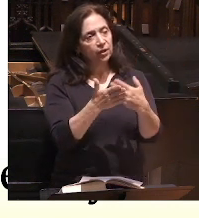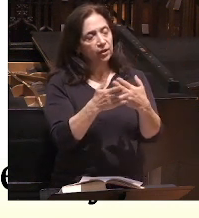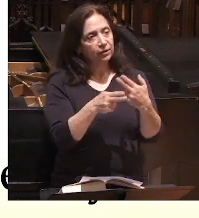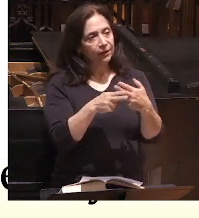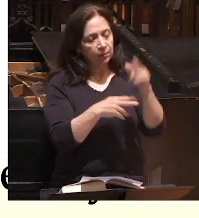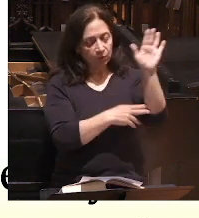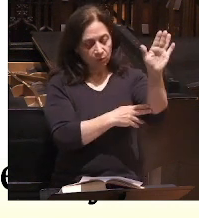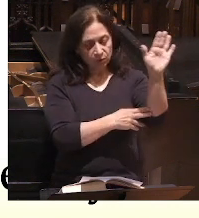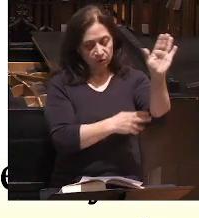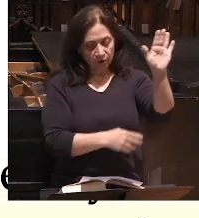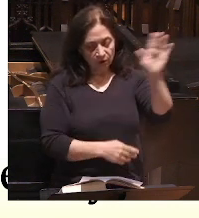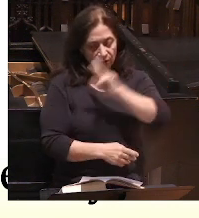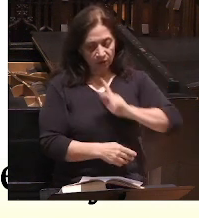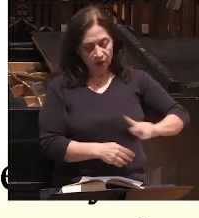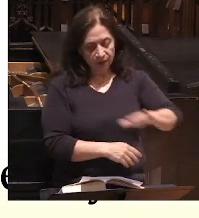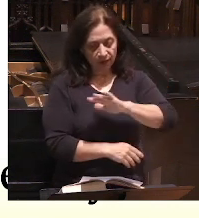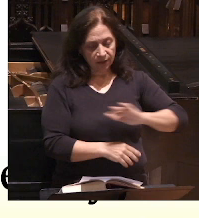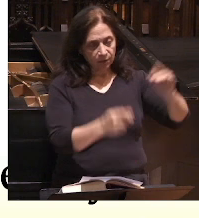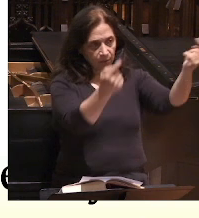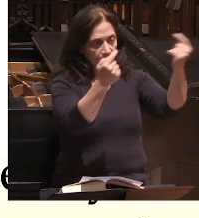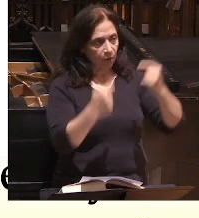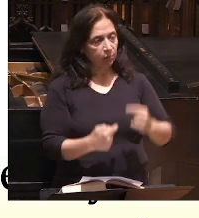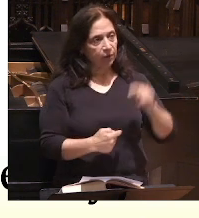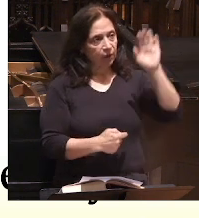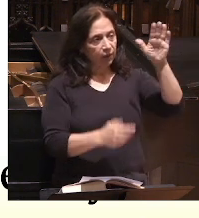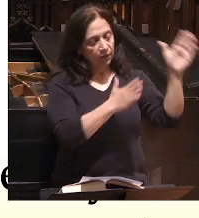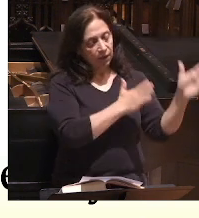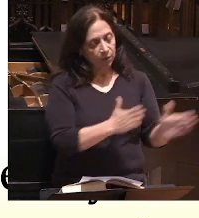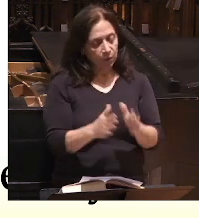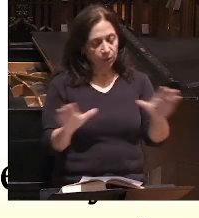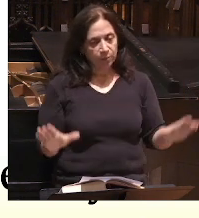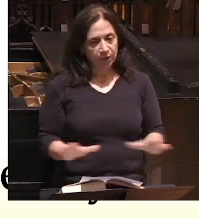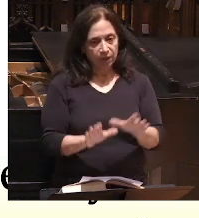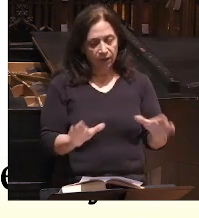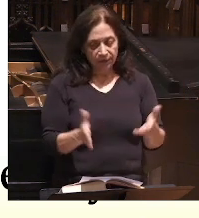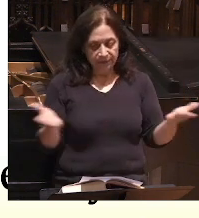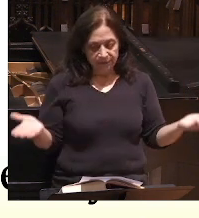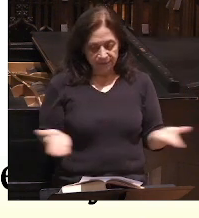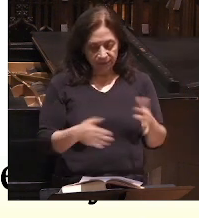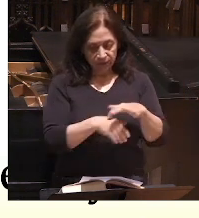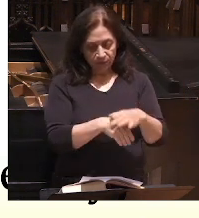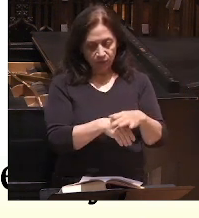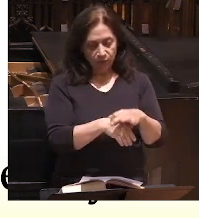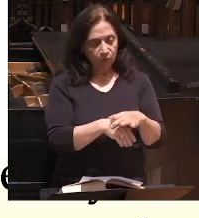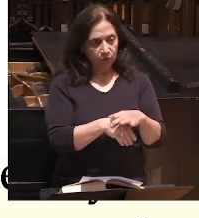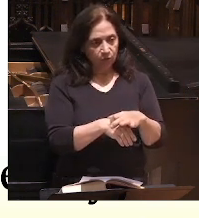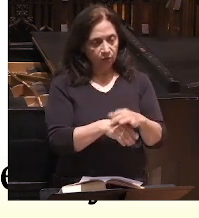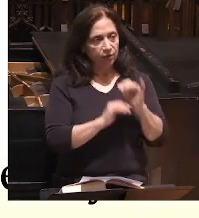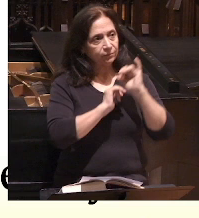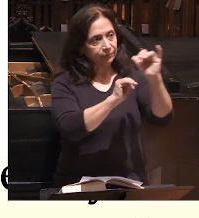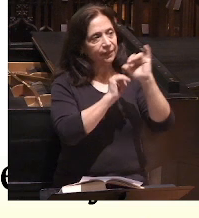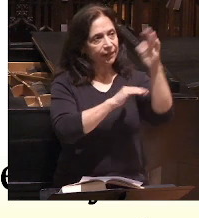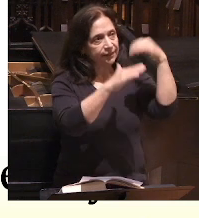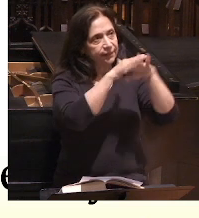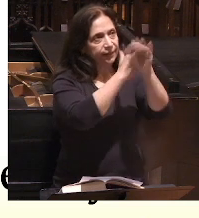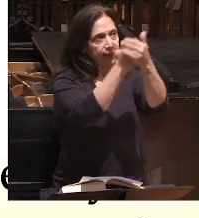be thy name. Thy kingdom come, thy will be done on earth